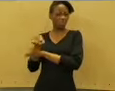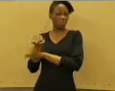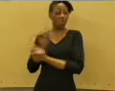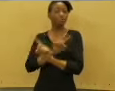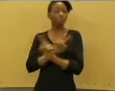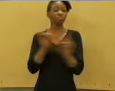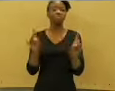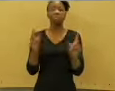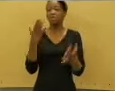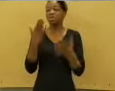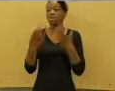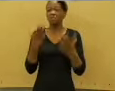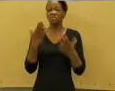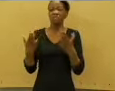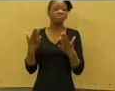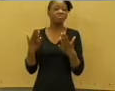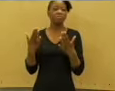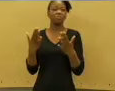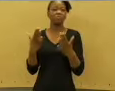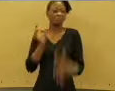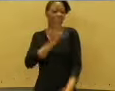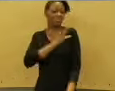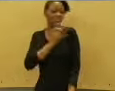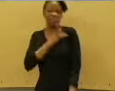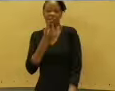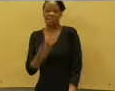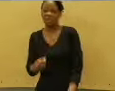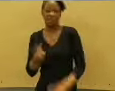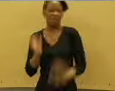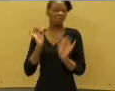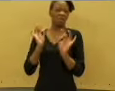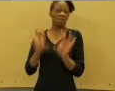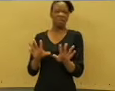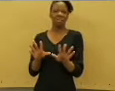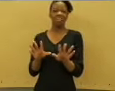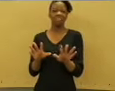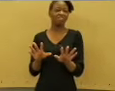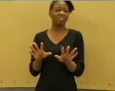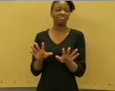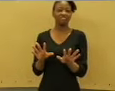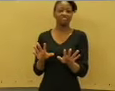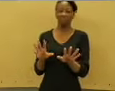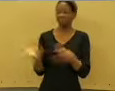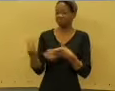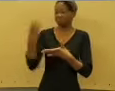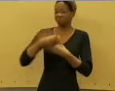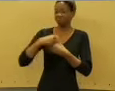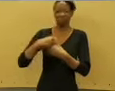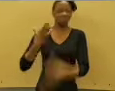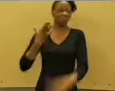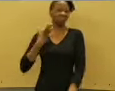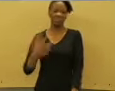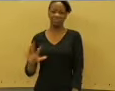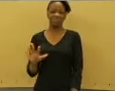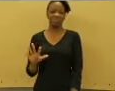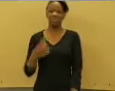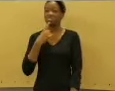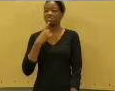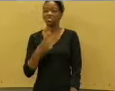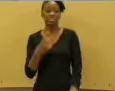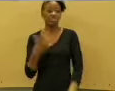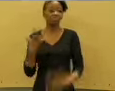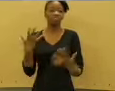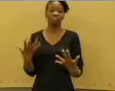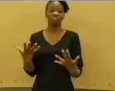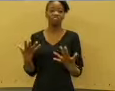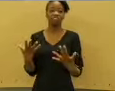maybe that they're homophobic or they just don't want to be inclusive and not say that maybe they just